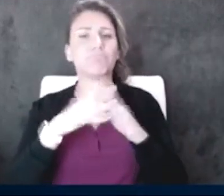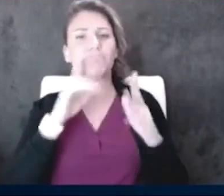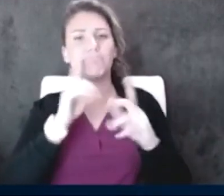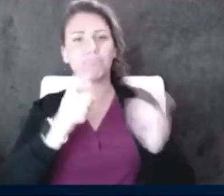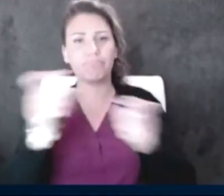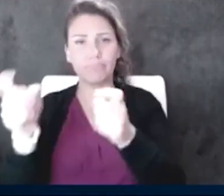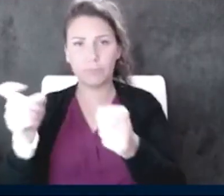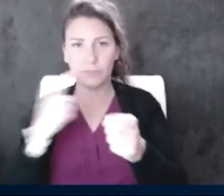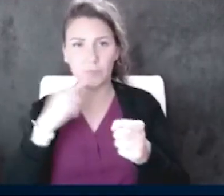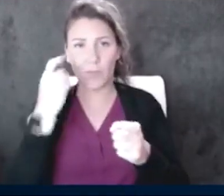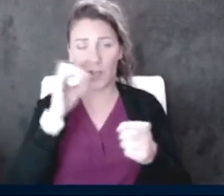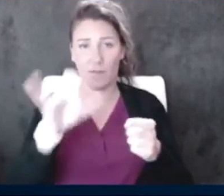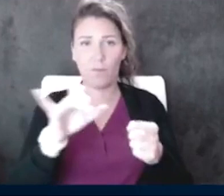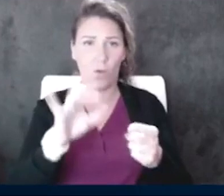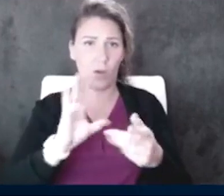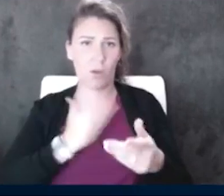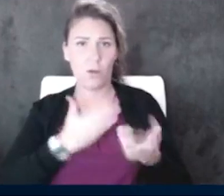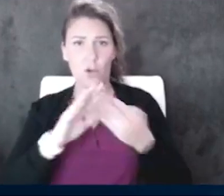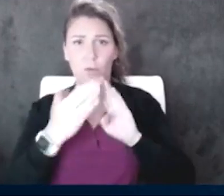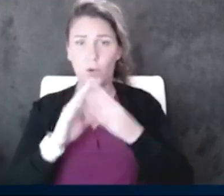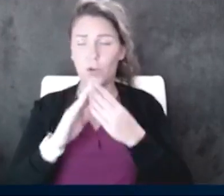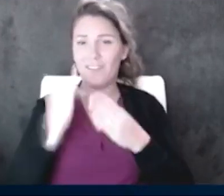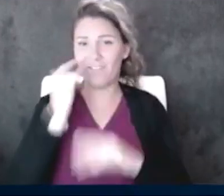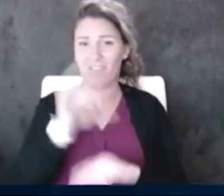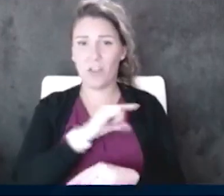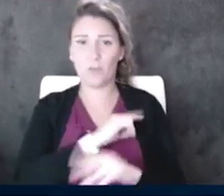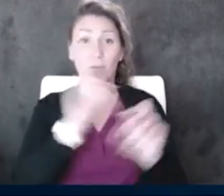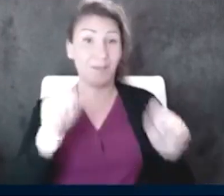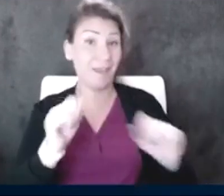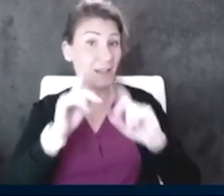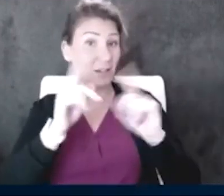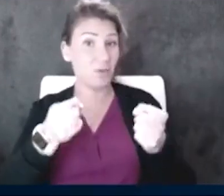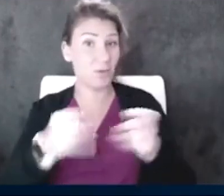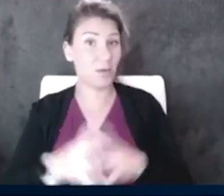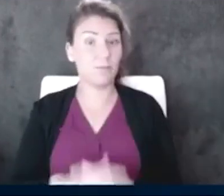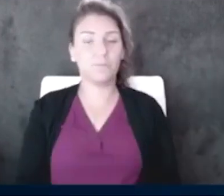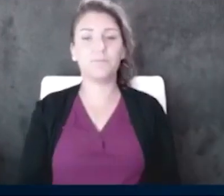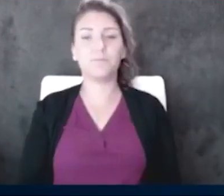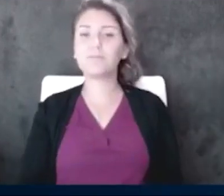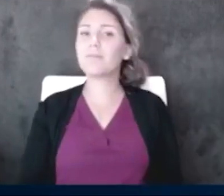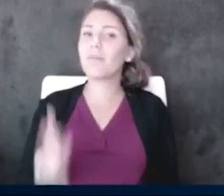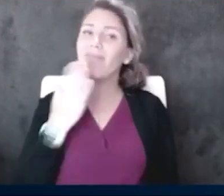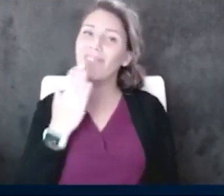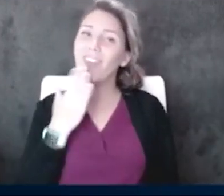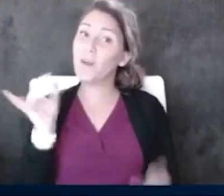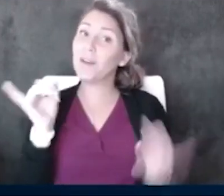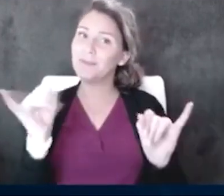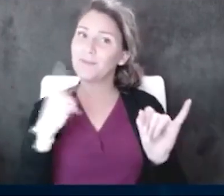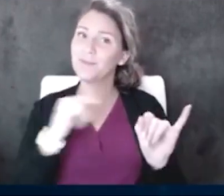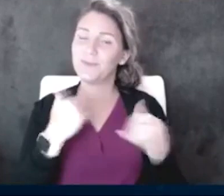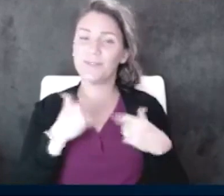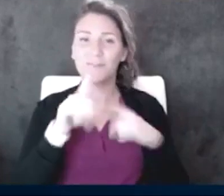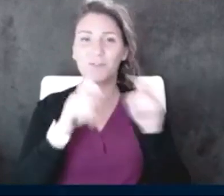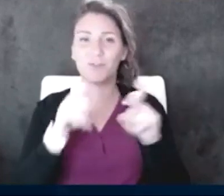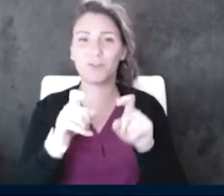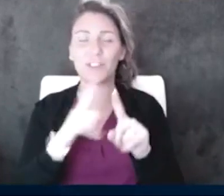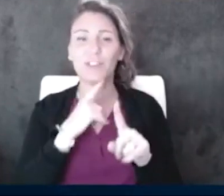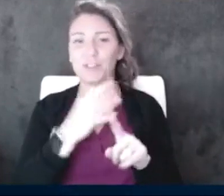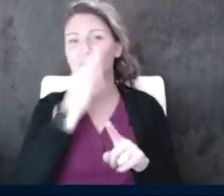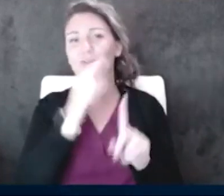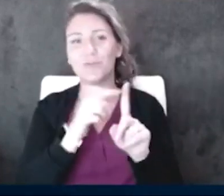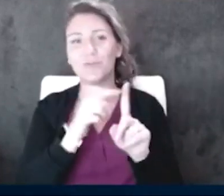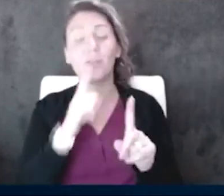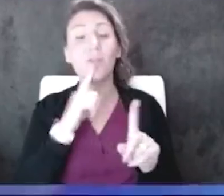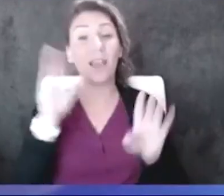appointment if you're eligible to donate. Okay, thanks so much. Stick around because we'll have some questions for you, I'm sure, coming up. Hello, Amanda Kackler. How are